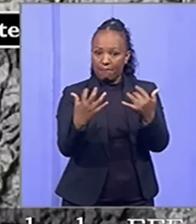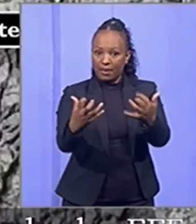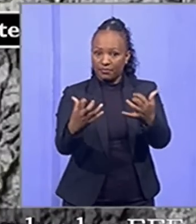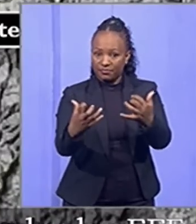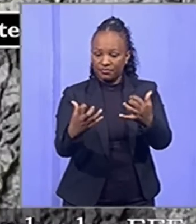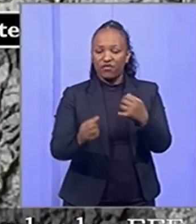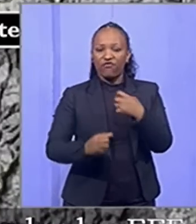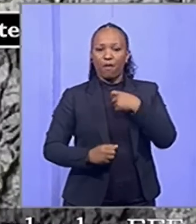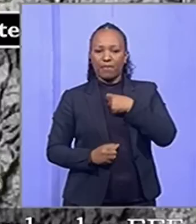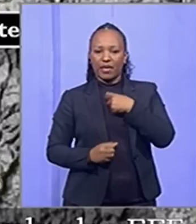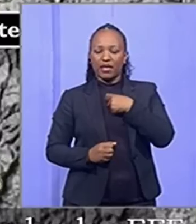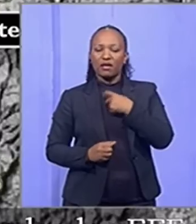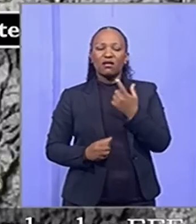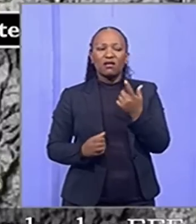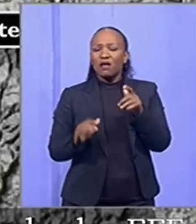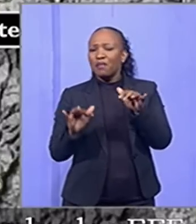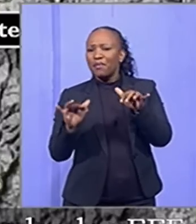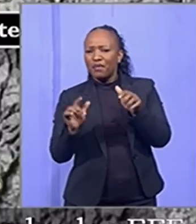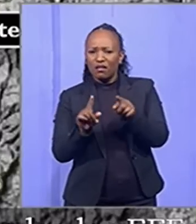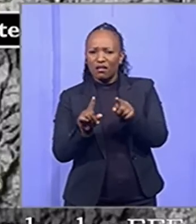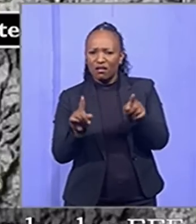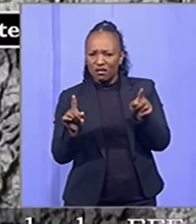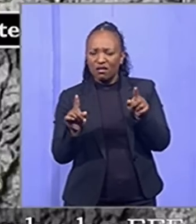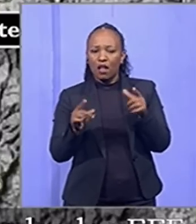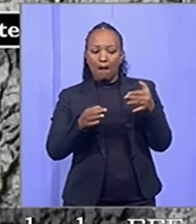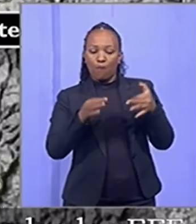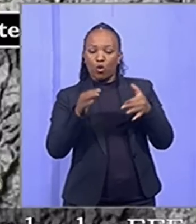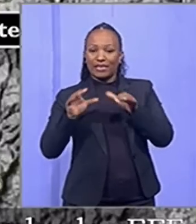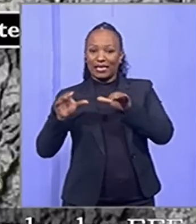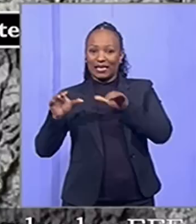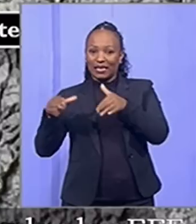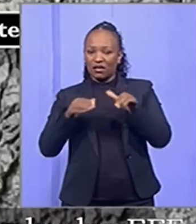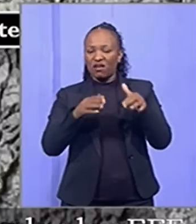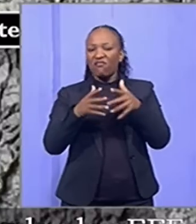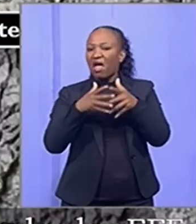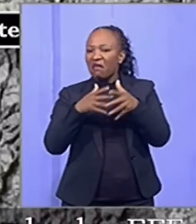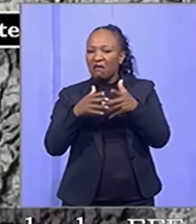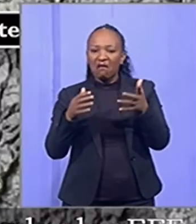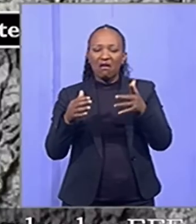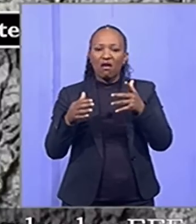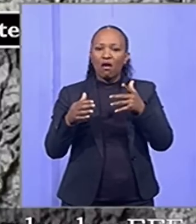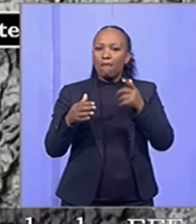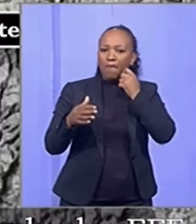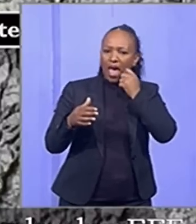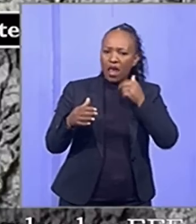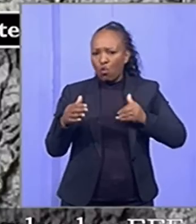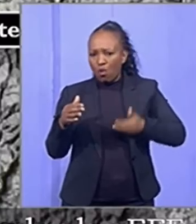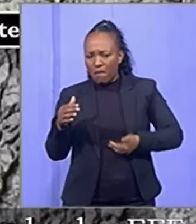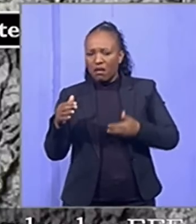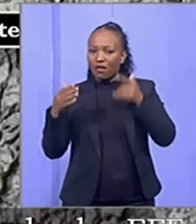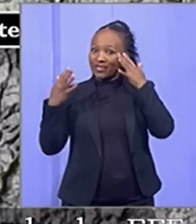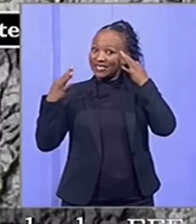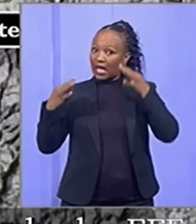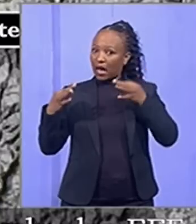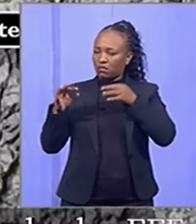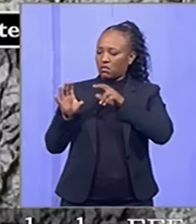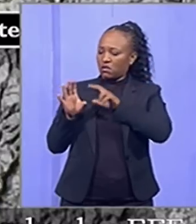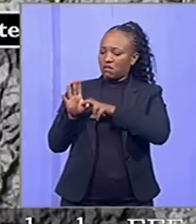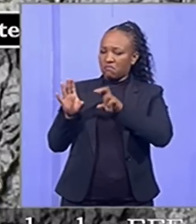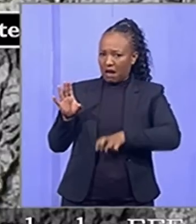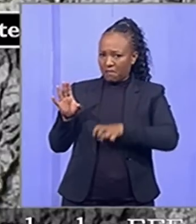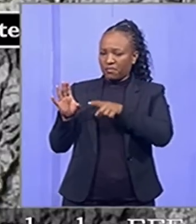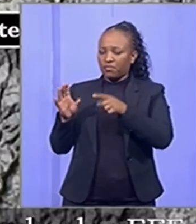ha batho ba ba tshwanang ba bora politiki ba rona kapa ba ma dipolitiki ba rona banka diketo tse kantseng e be le hore o